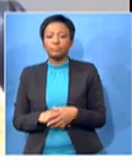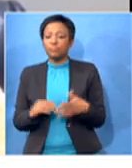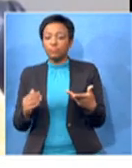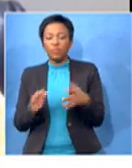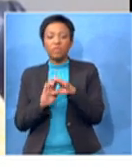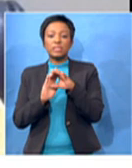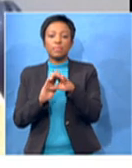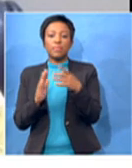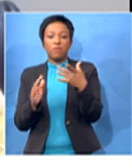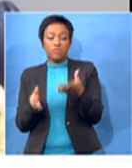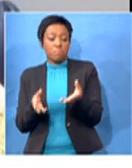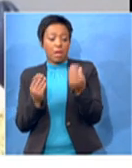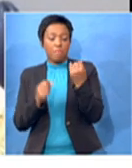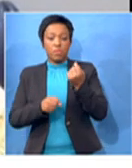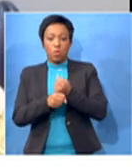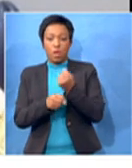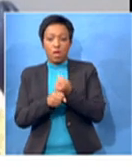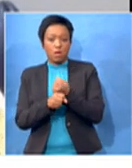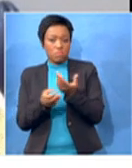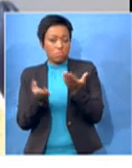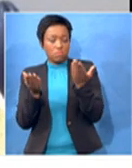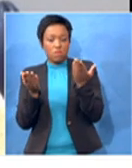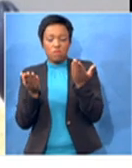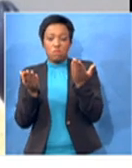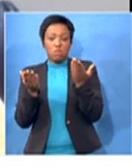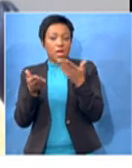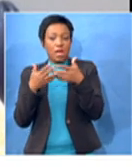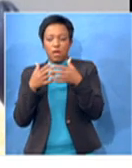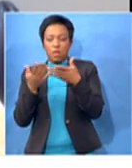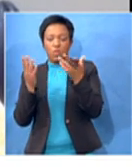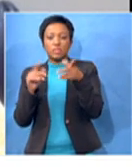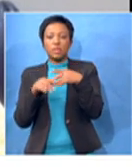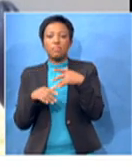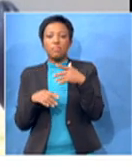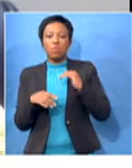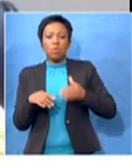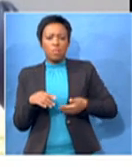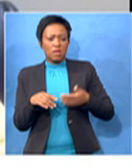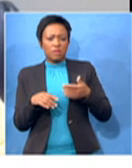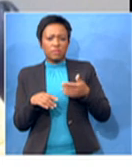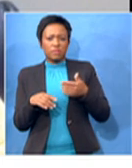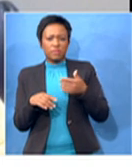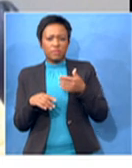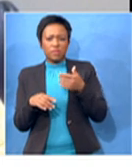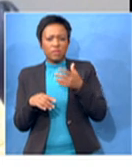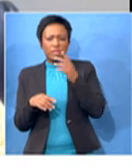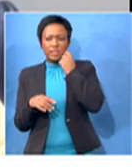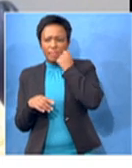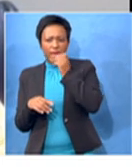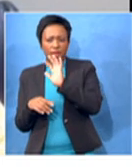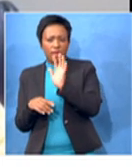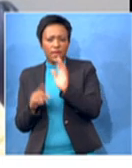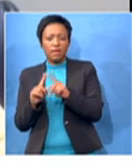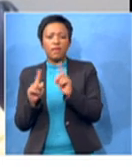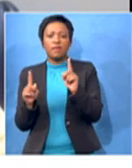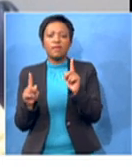up a job anywhere, so if you look at the case of Unene, the post office gentleman who is not even a gentleman, the